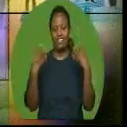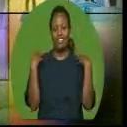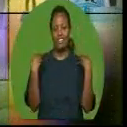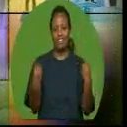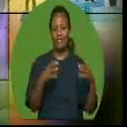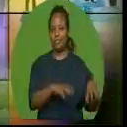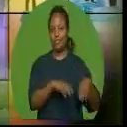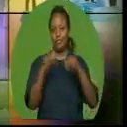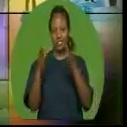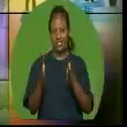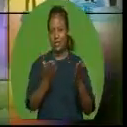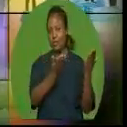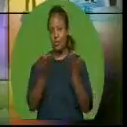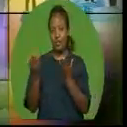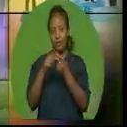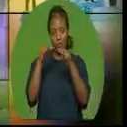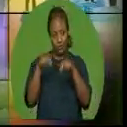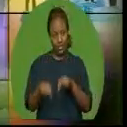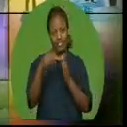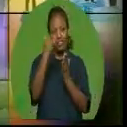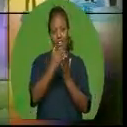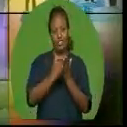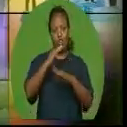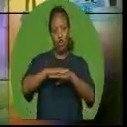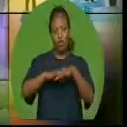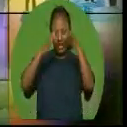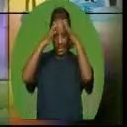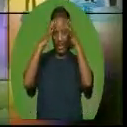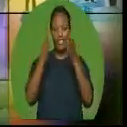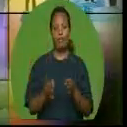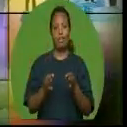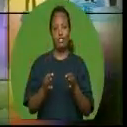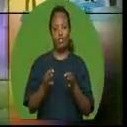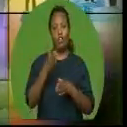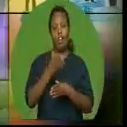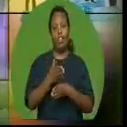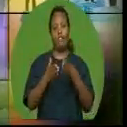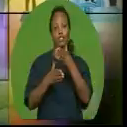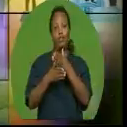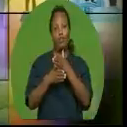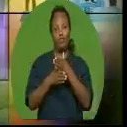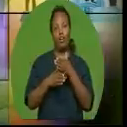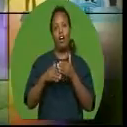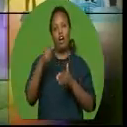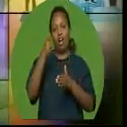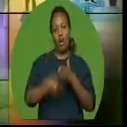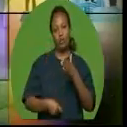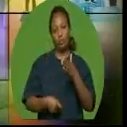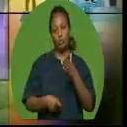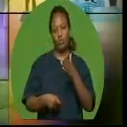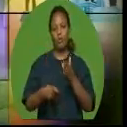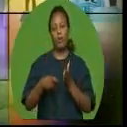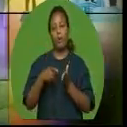teacher, hello students. Welcome to today's lesson on determination of levels of